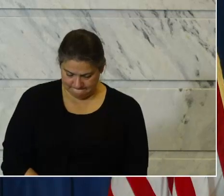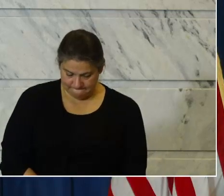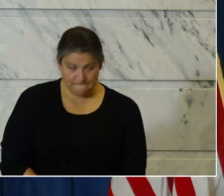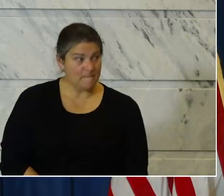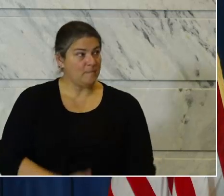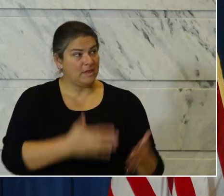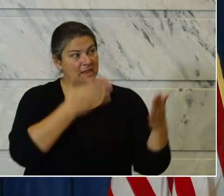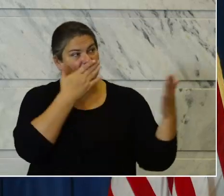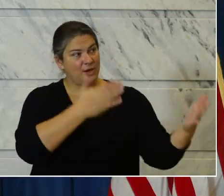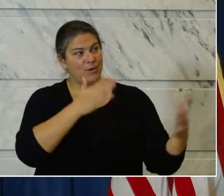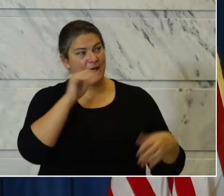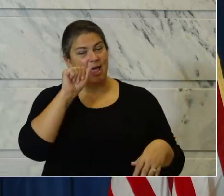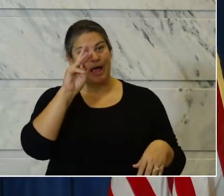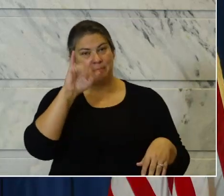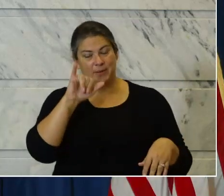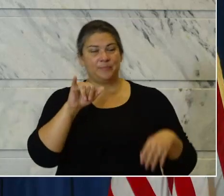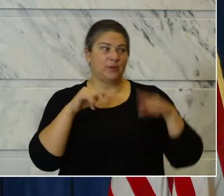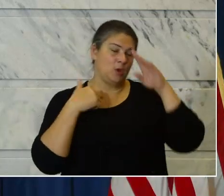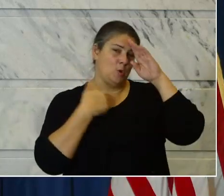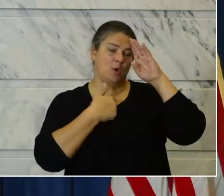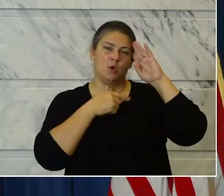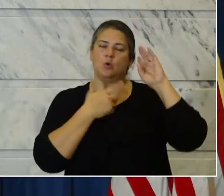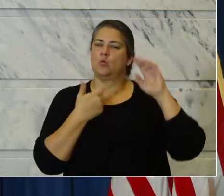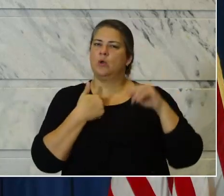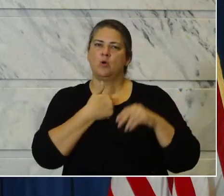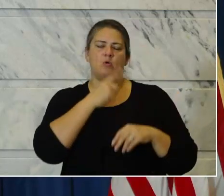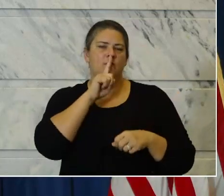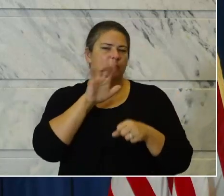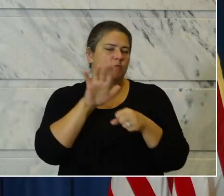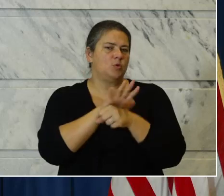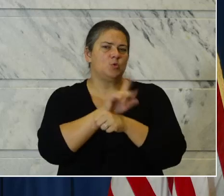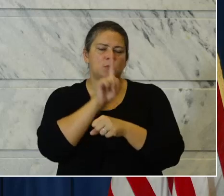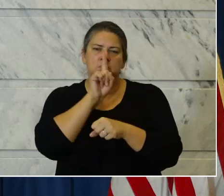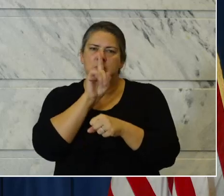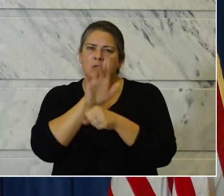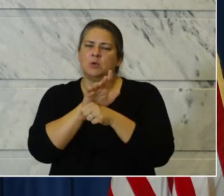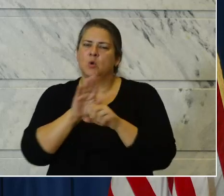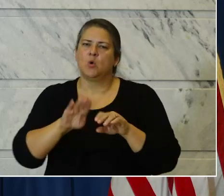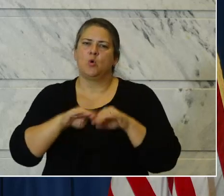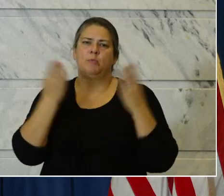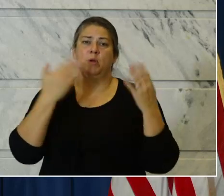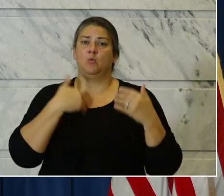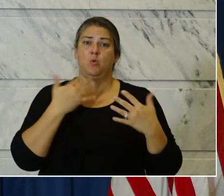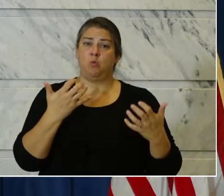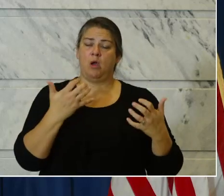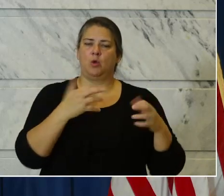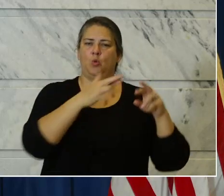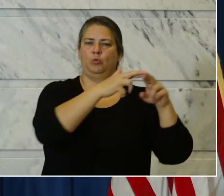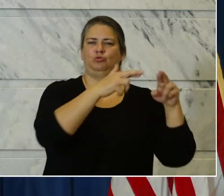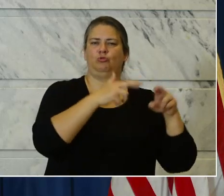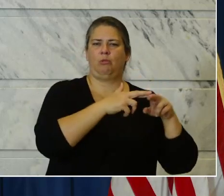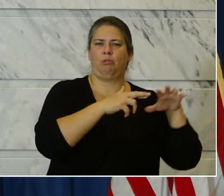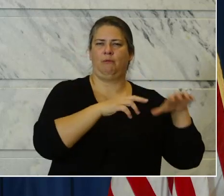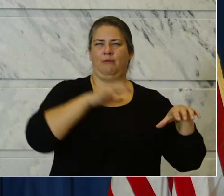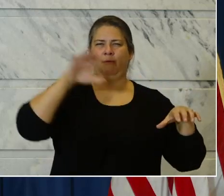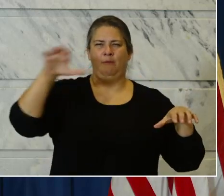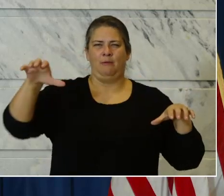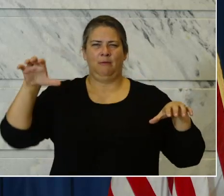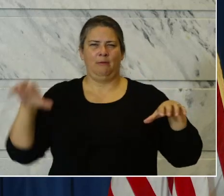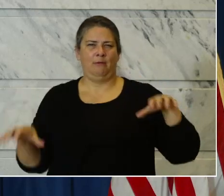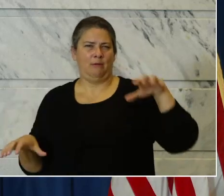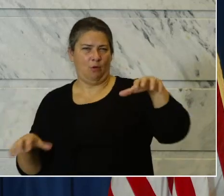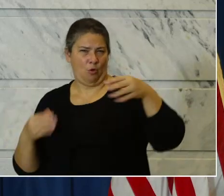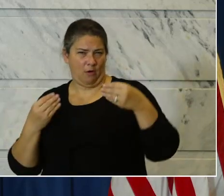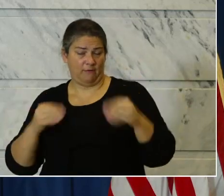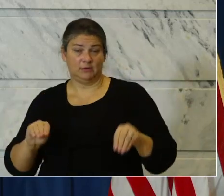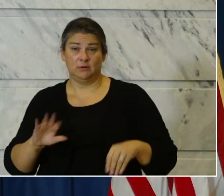Thank you, Amy, and we are fully committed to reopening regional unemployment offices. Our challenge right now